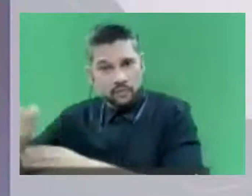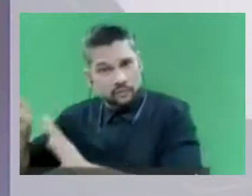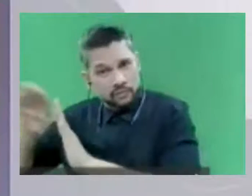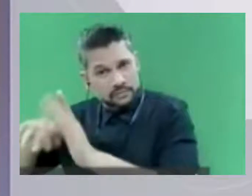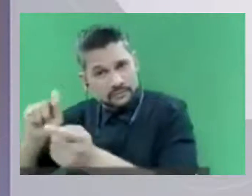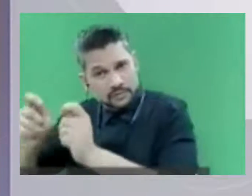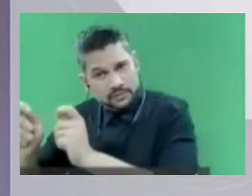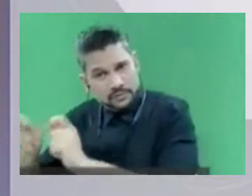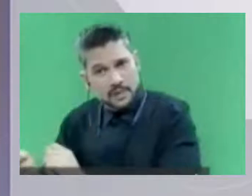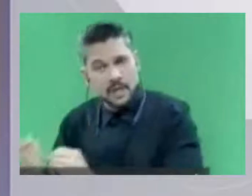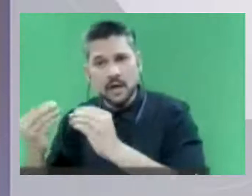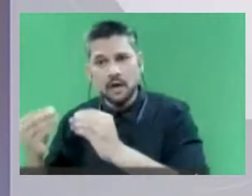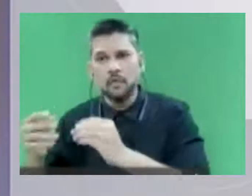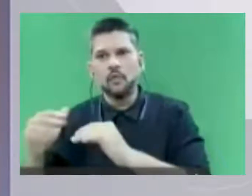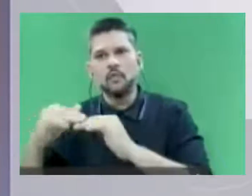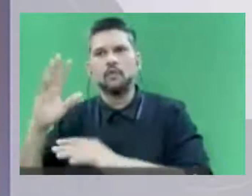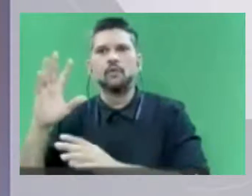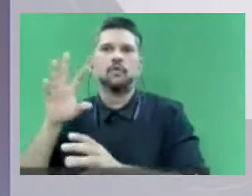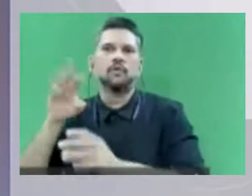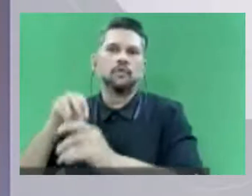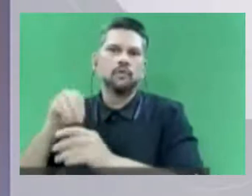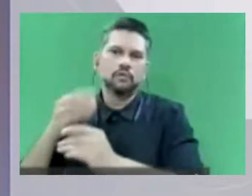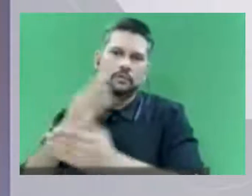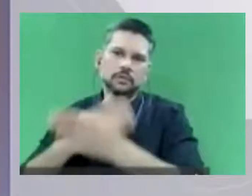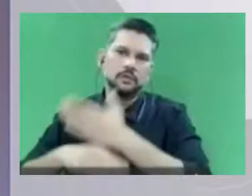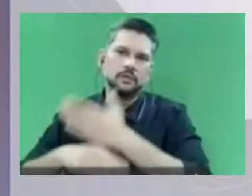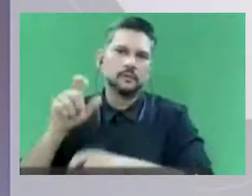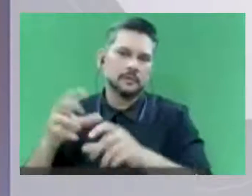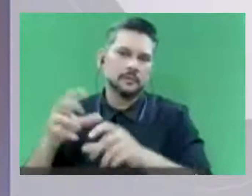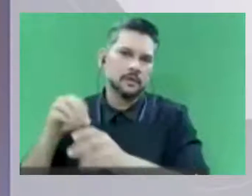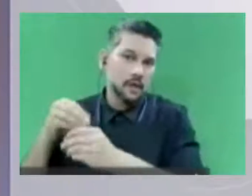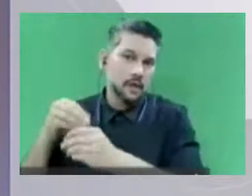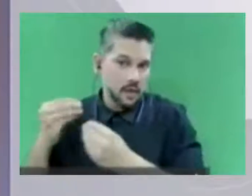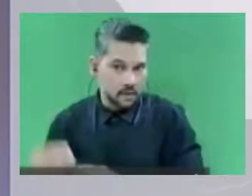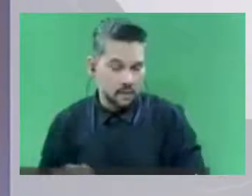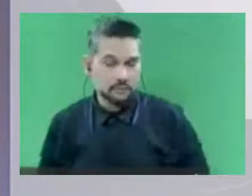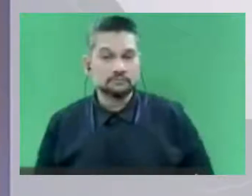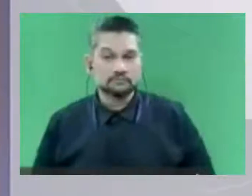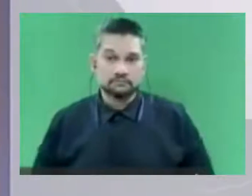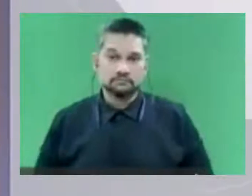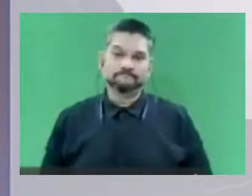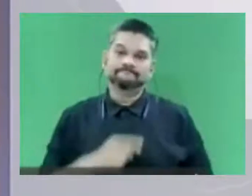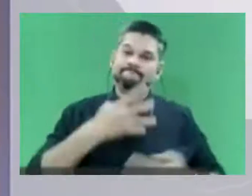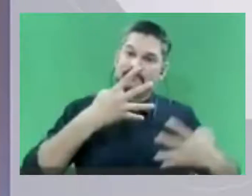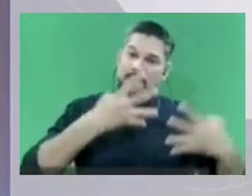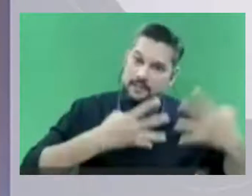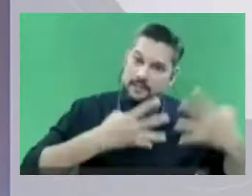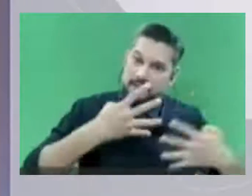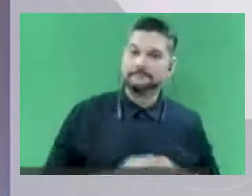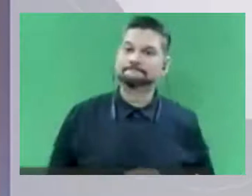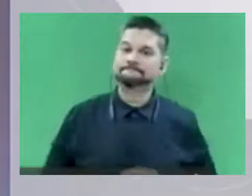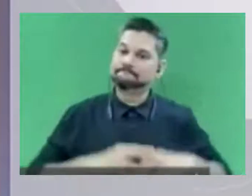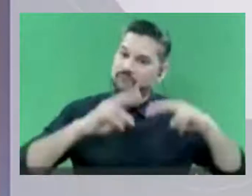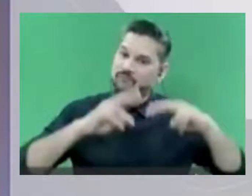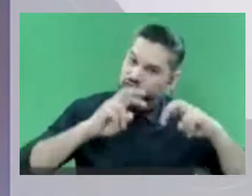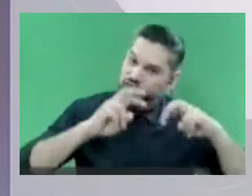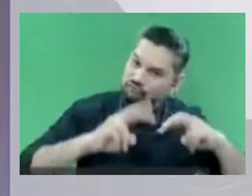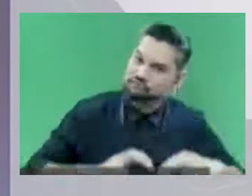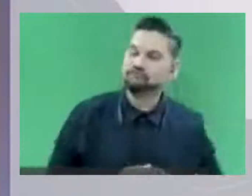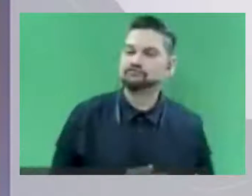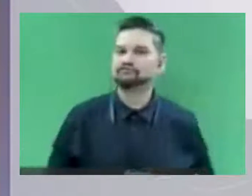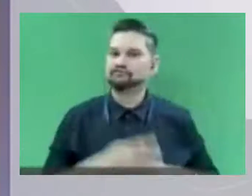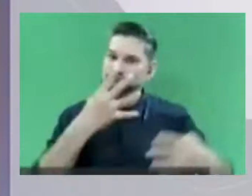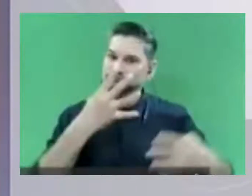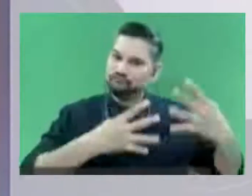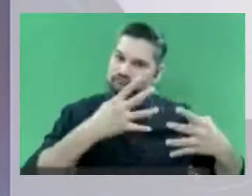all inclusive and focusing on persons with disabilities. So it's a data research, evidence-based data and research, and then how does